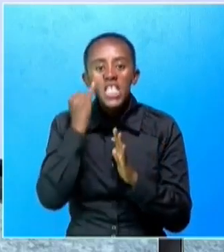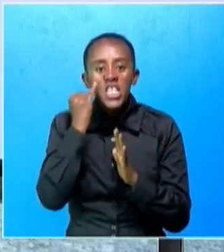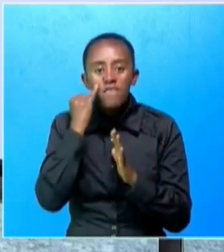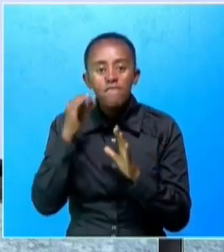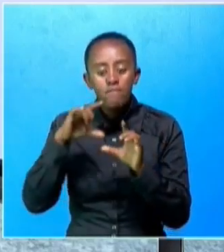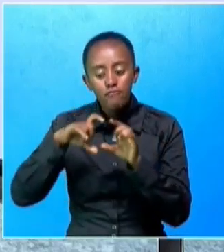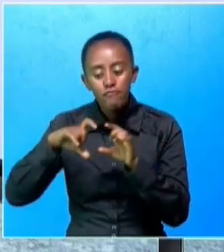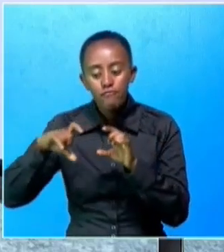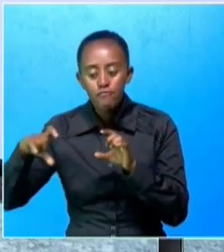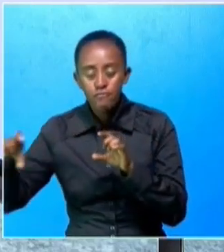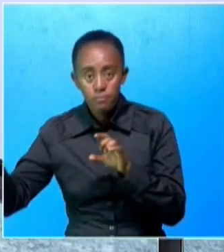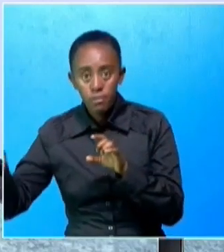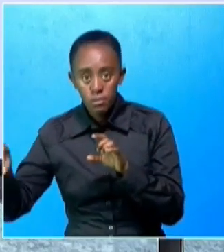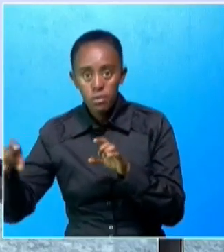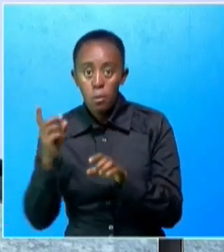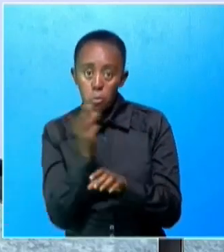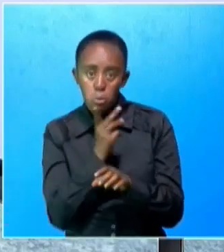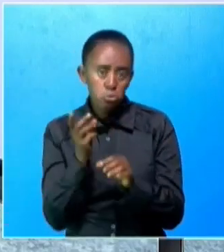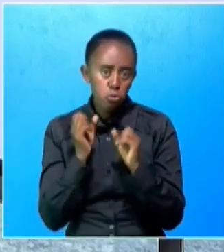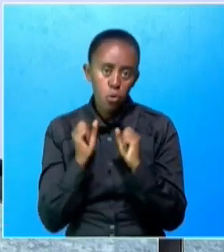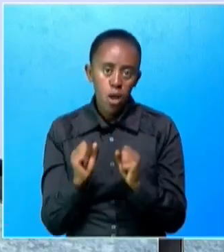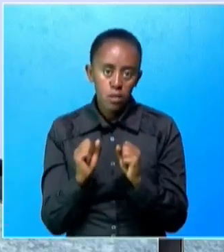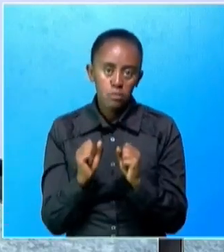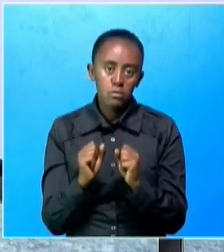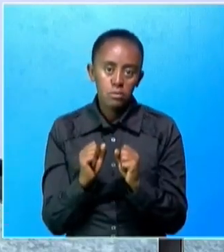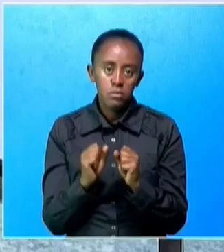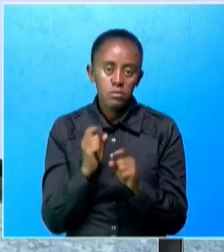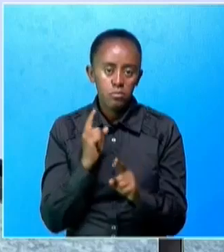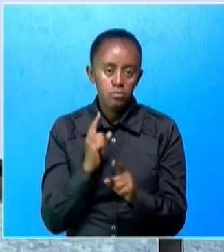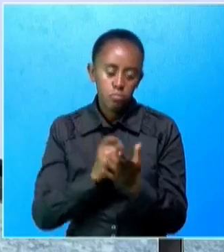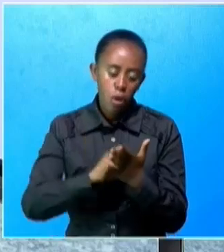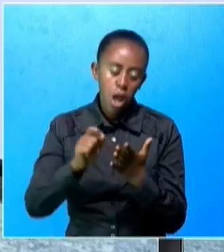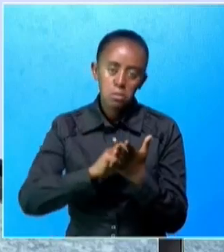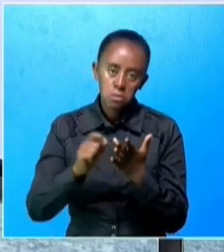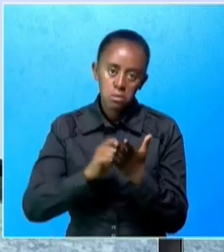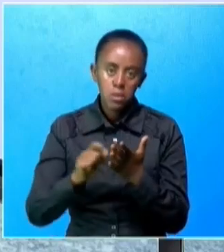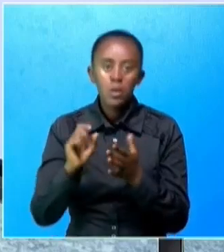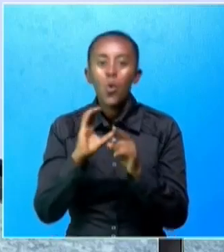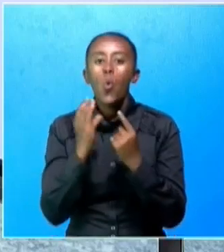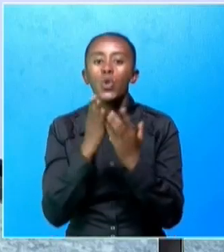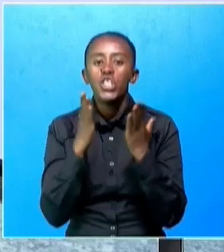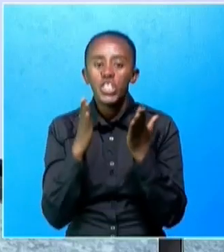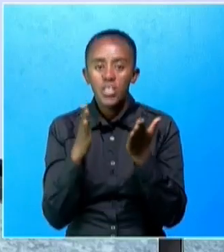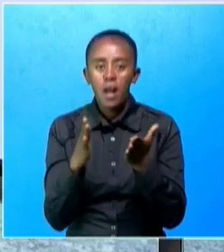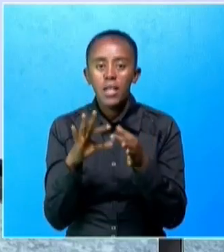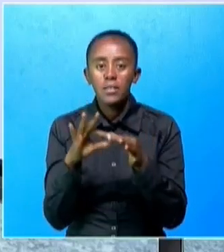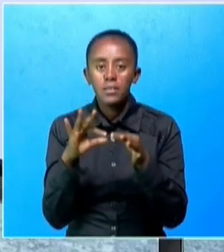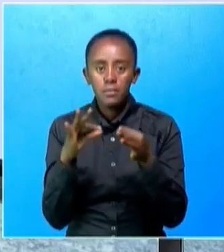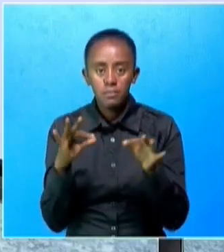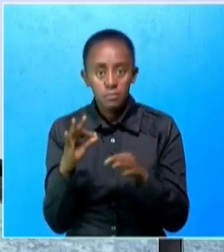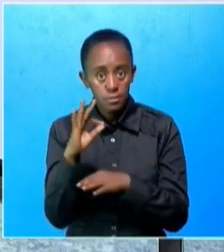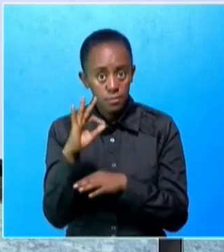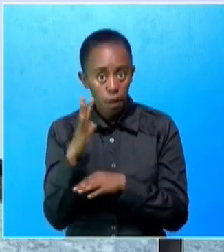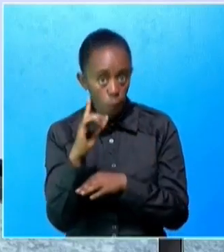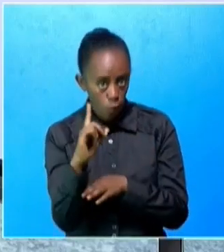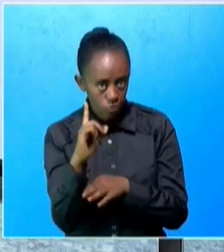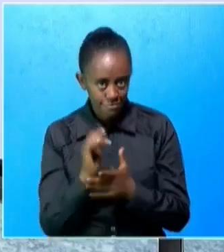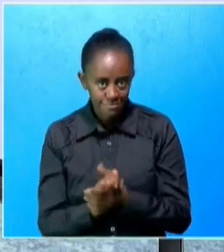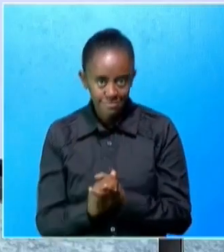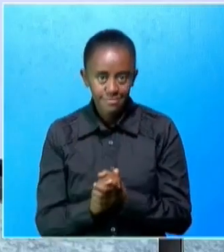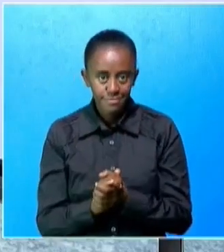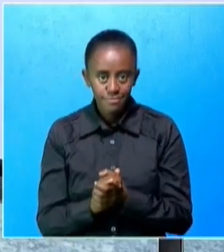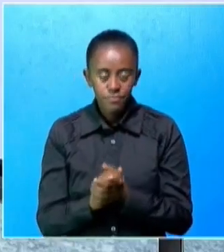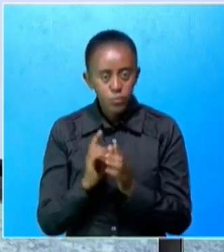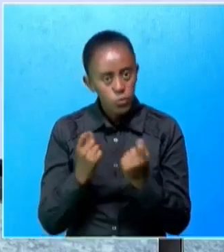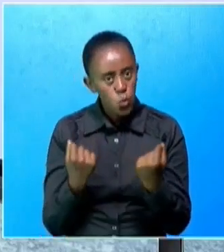it. So both are possible way of writing the condition as type 1. So what you have to understand